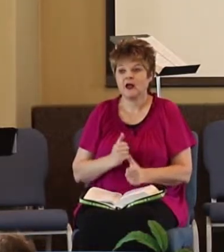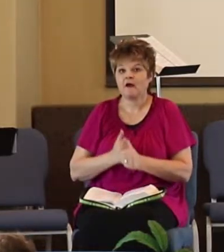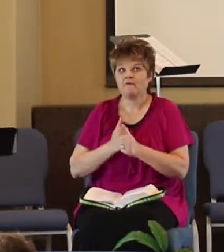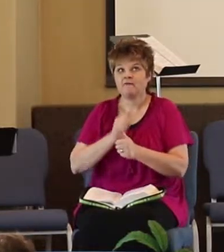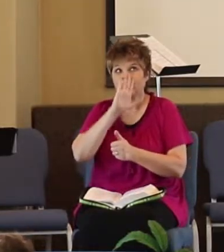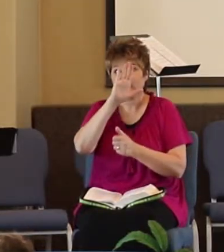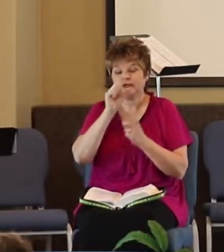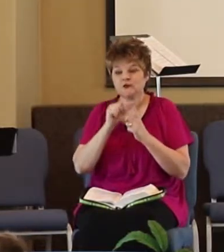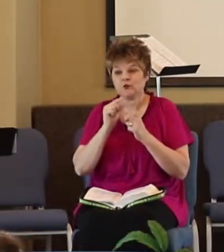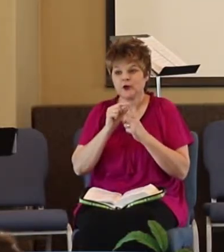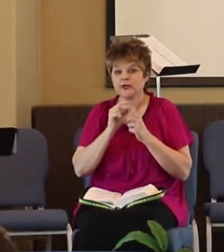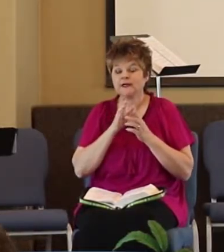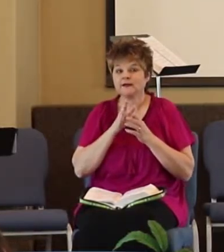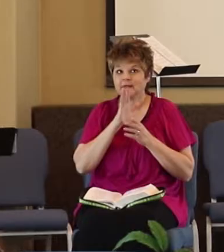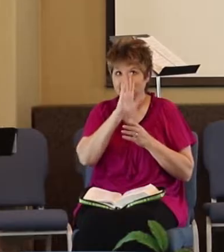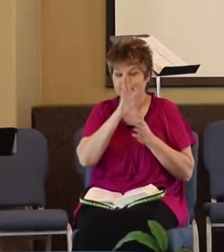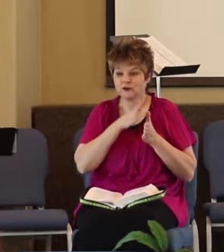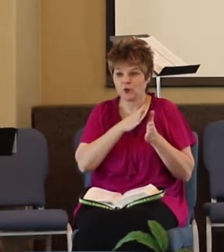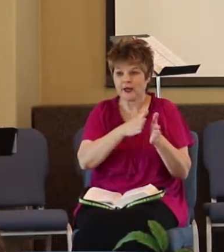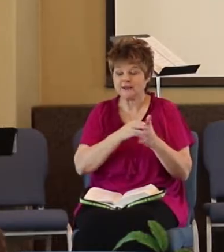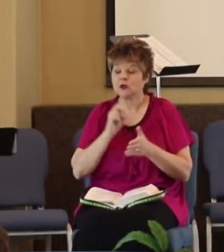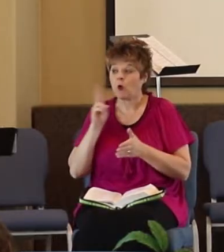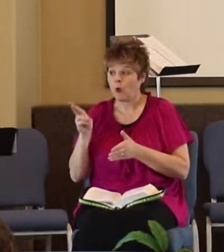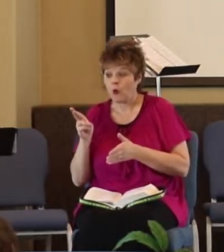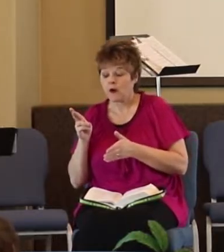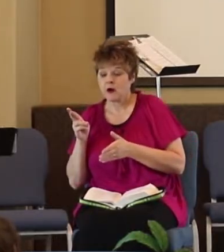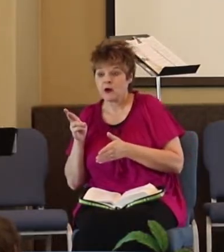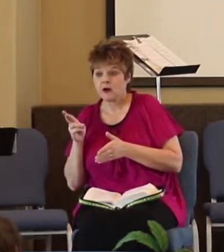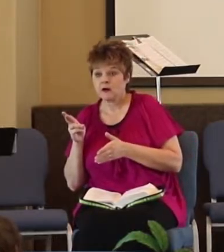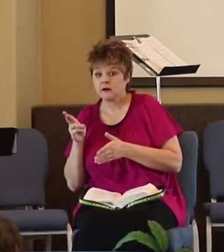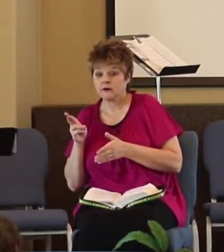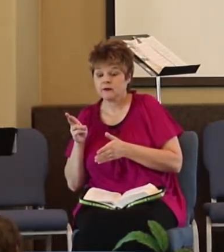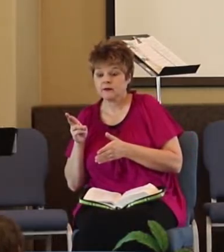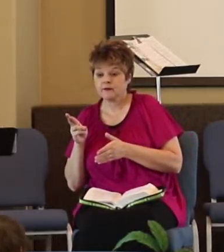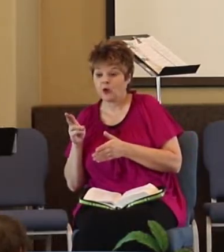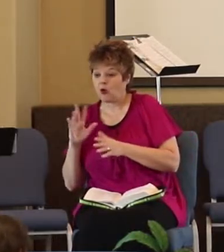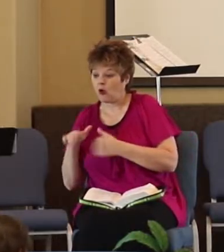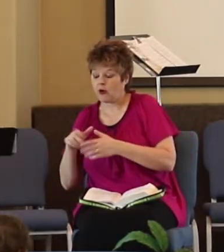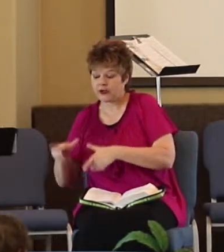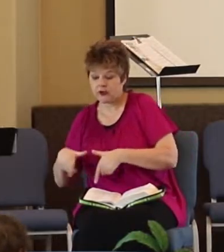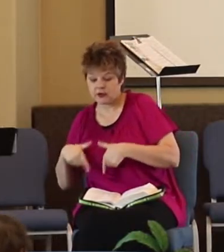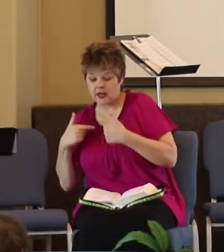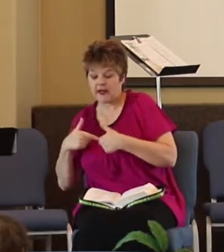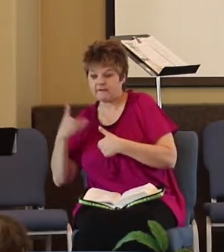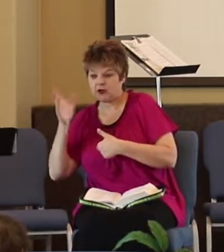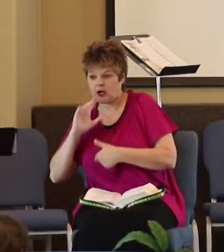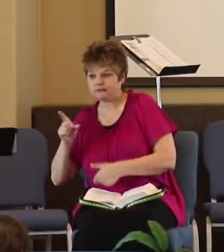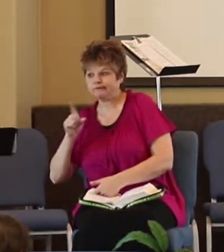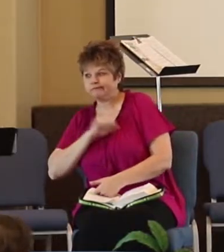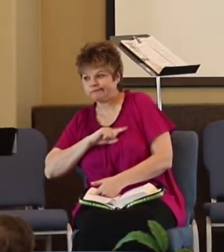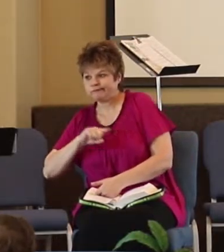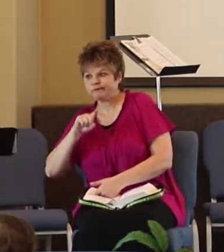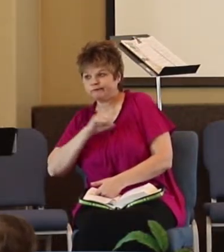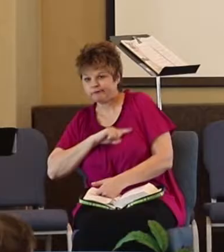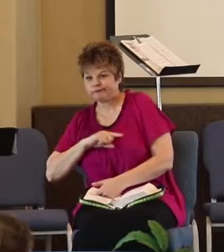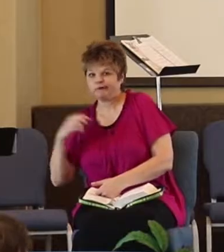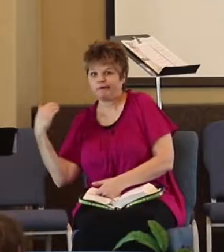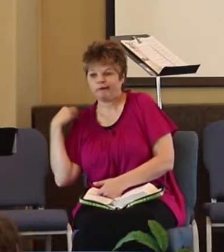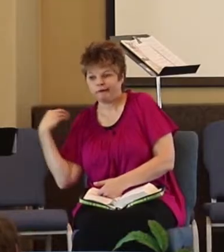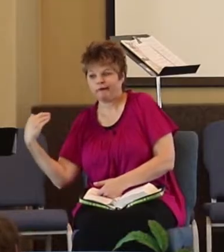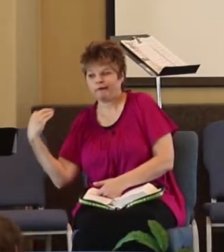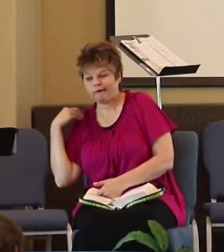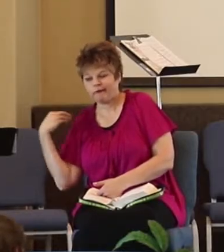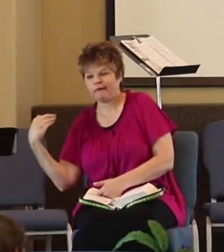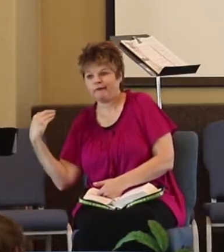Follow his word. Follow his ways. Or spend the rest of your life with God prodding you and prompting you and making it so you want